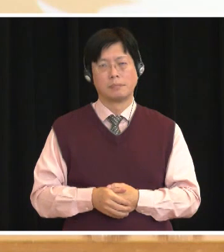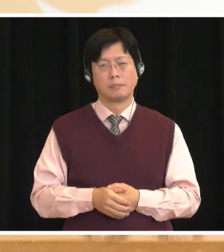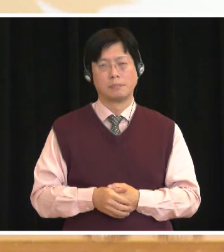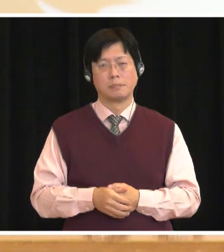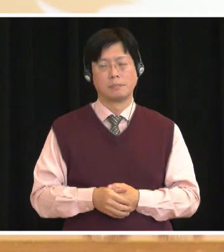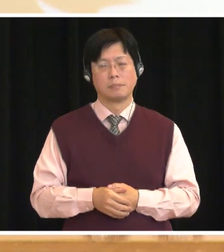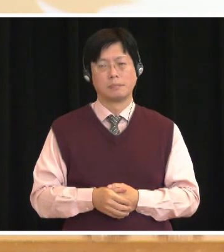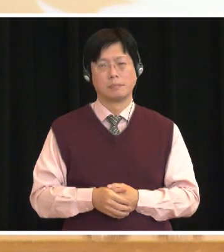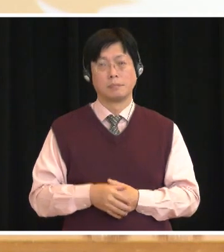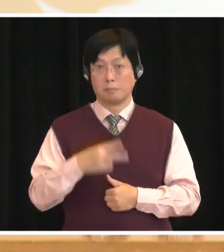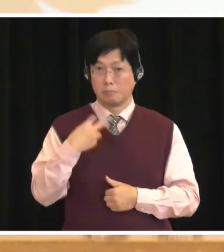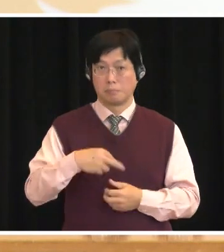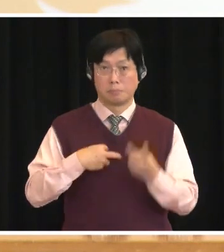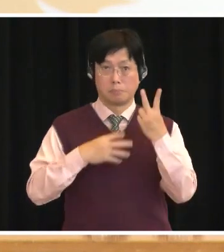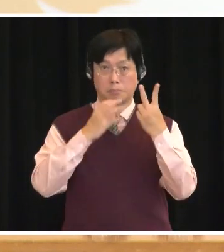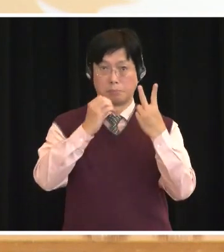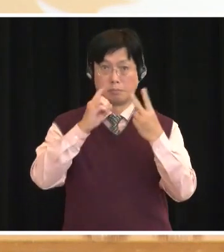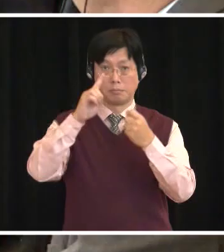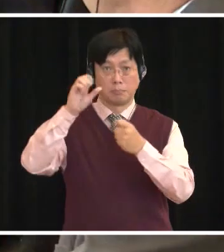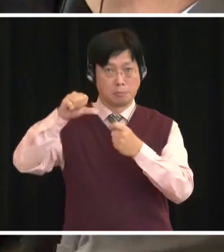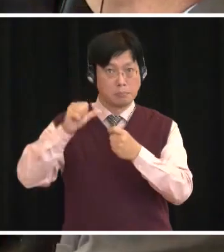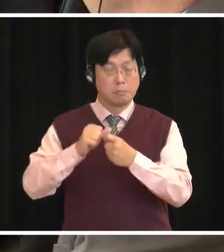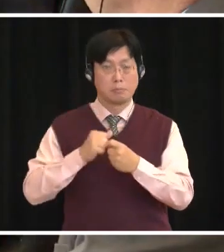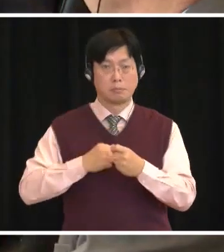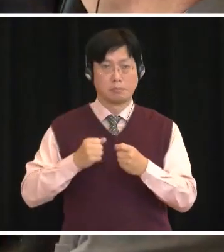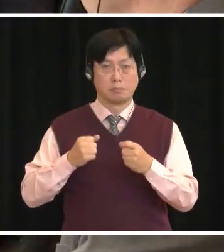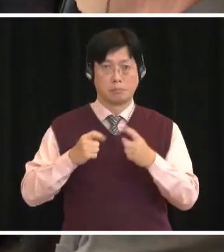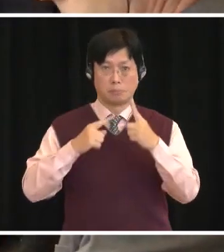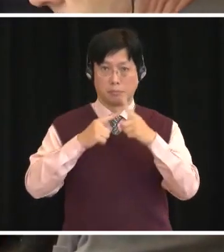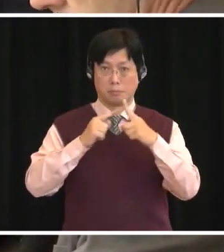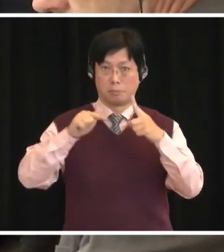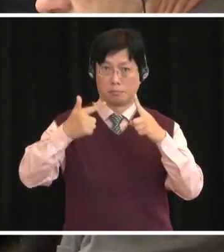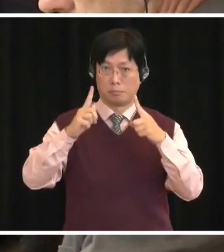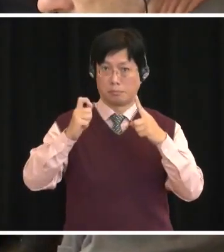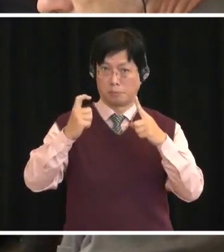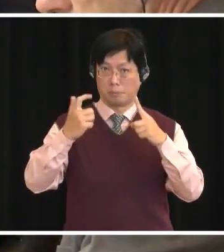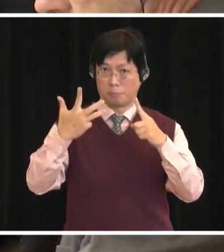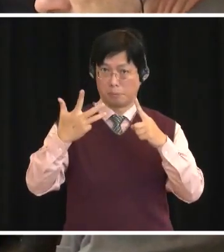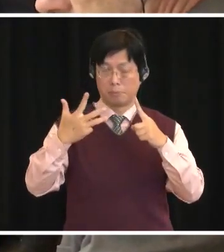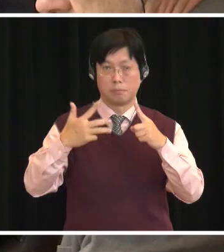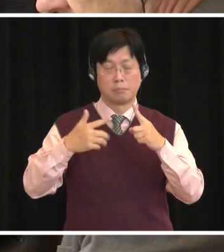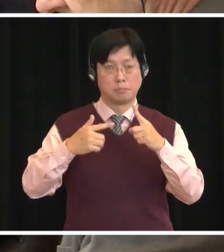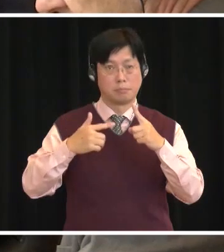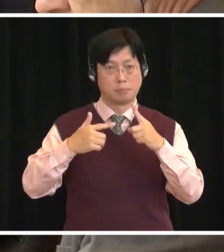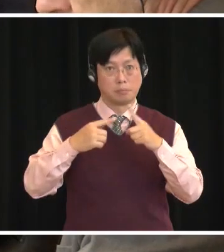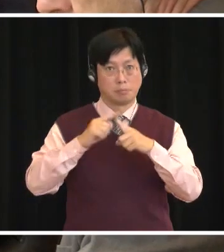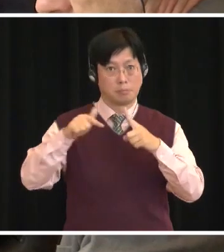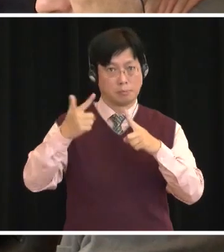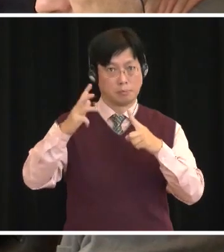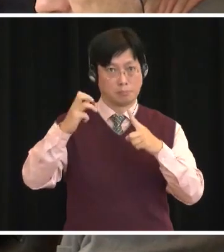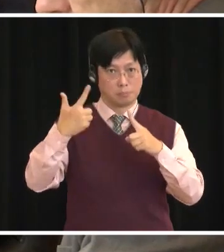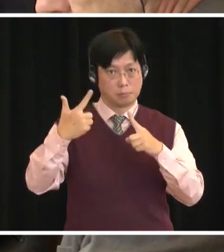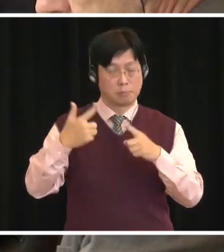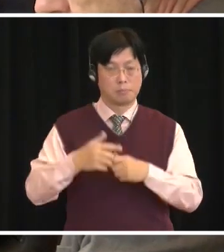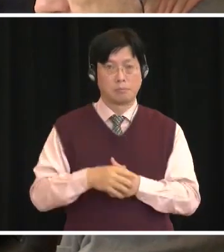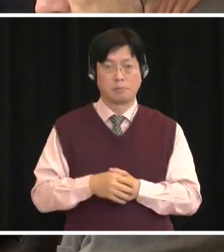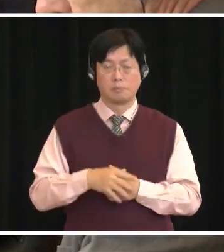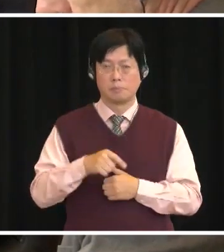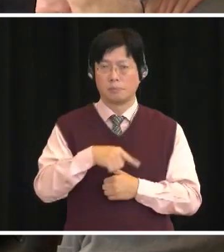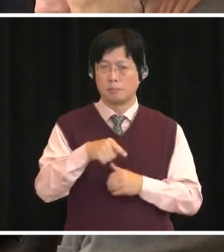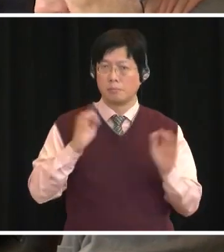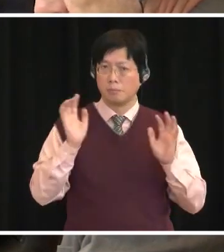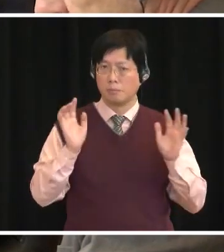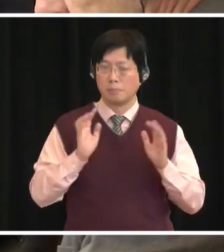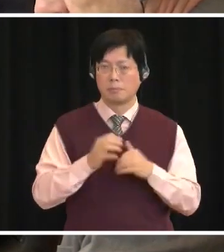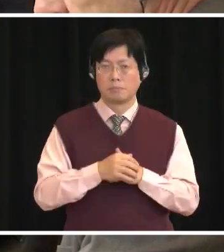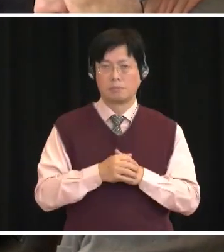686 children committed, are belonging to the category child criminal